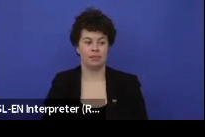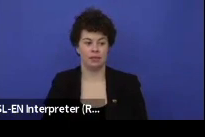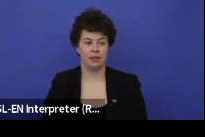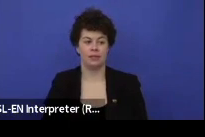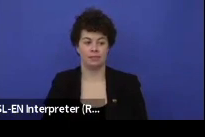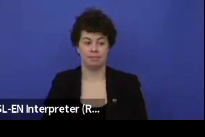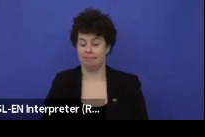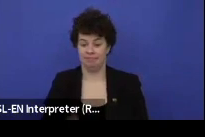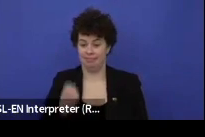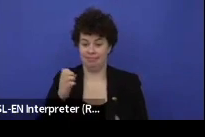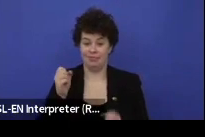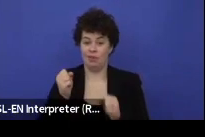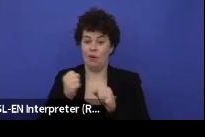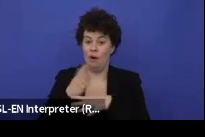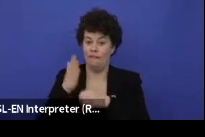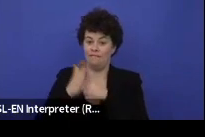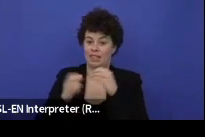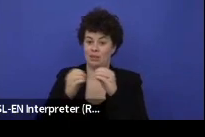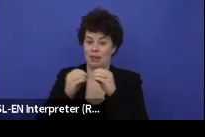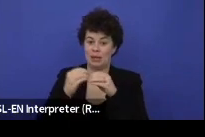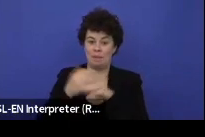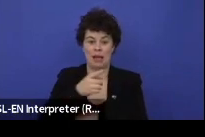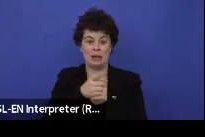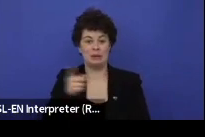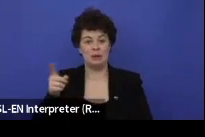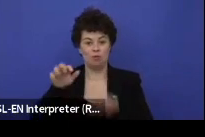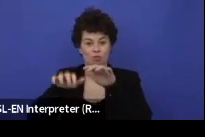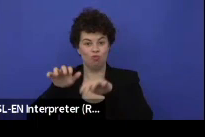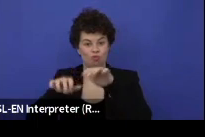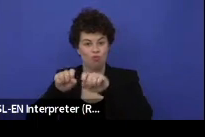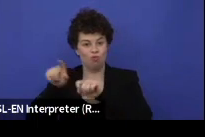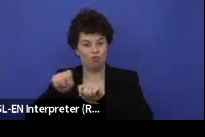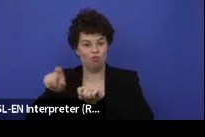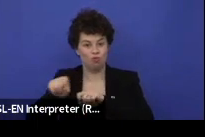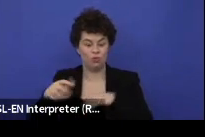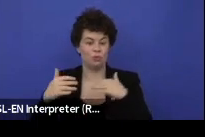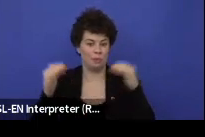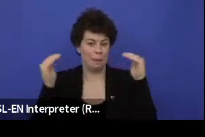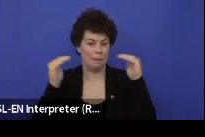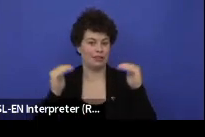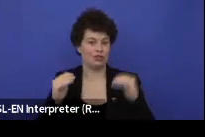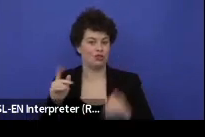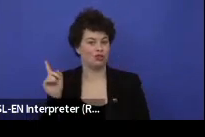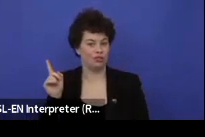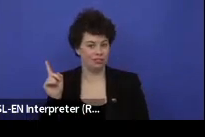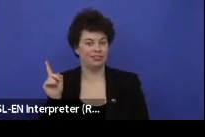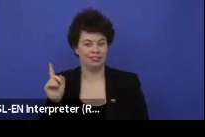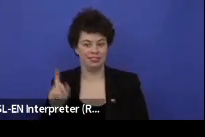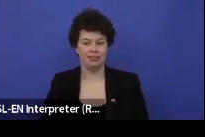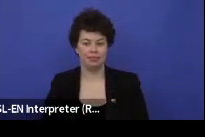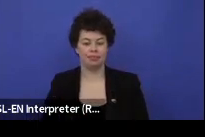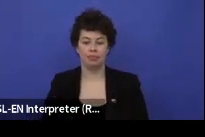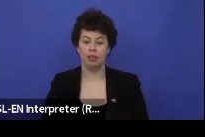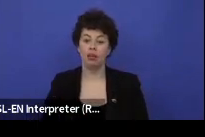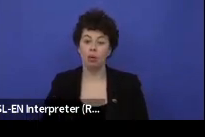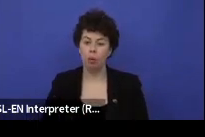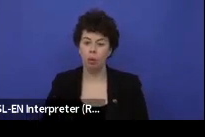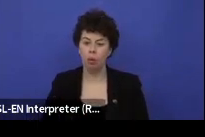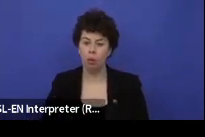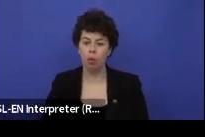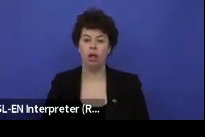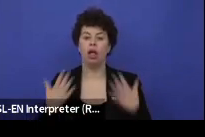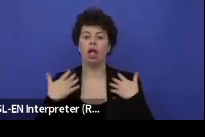There you go. I think you've pretty much covered it all. Yeah. So, I mean, hot flushes tend to be the sort